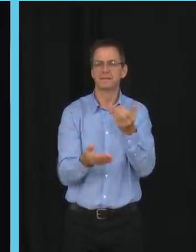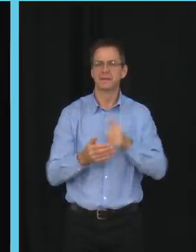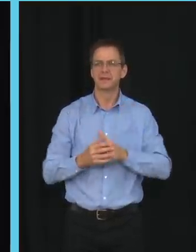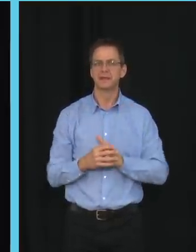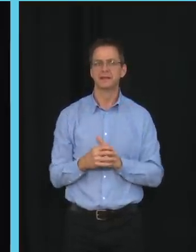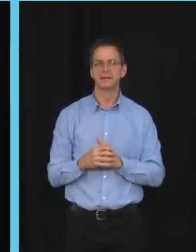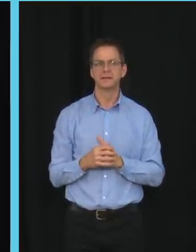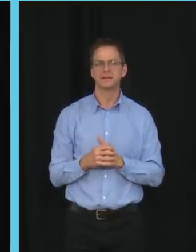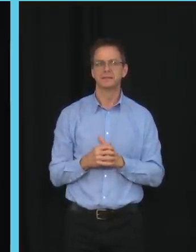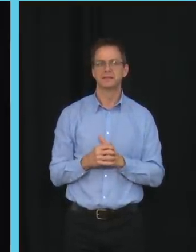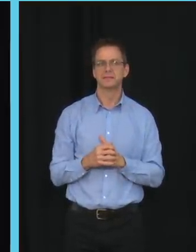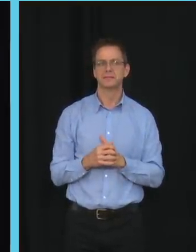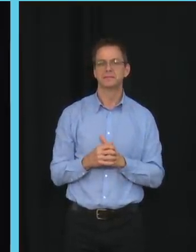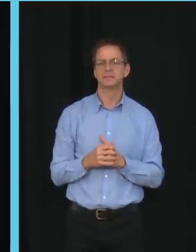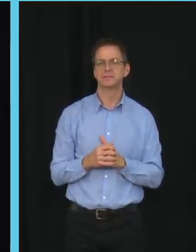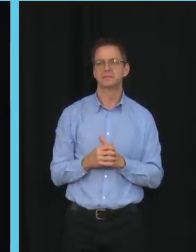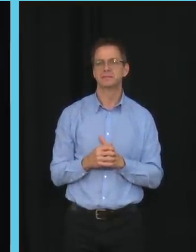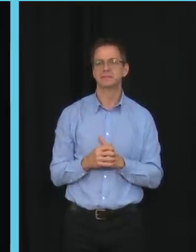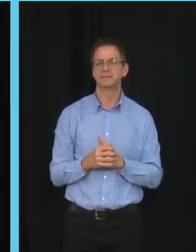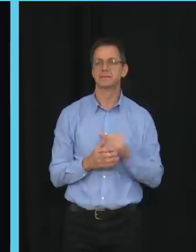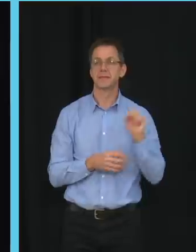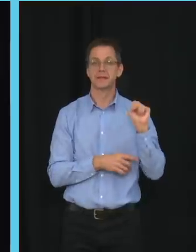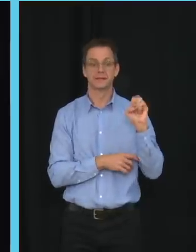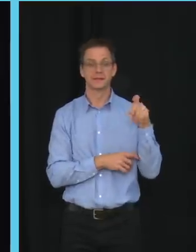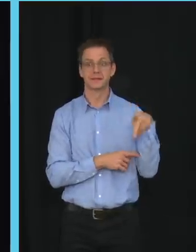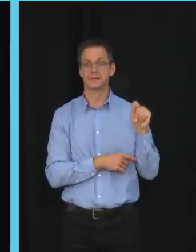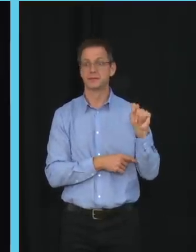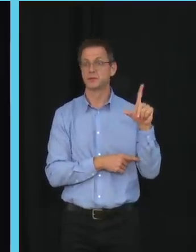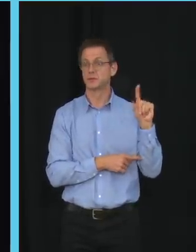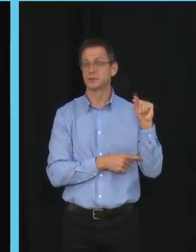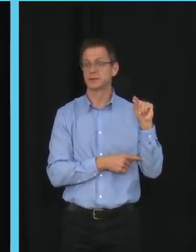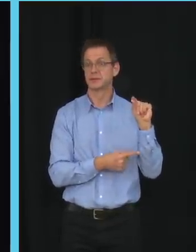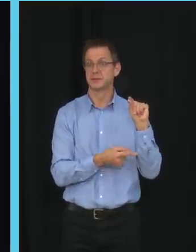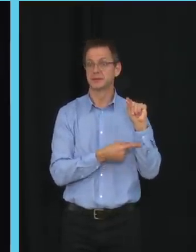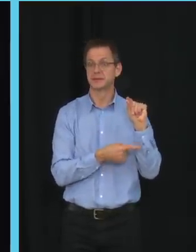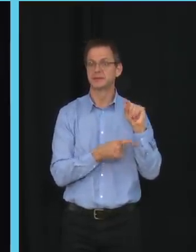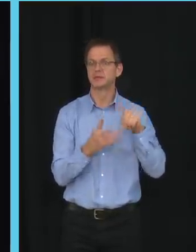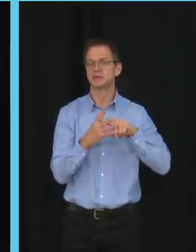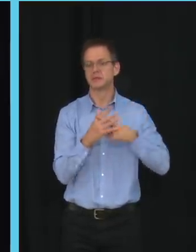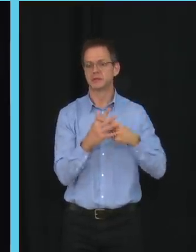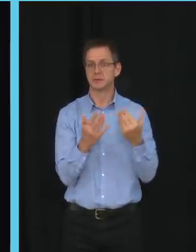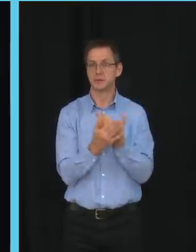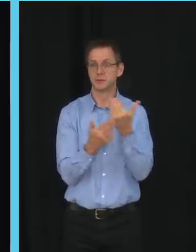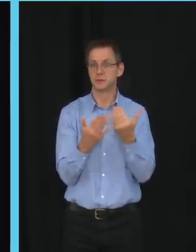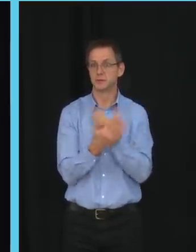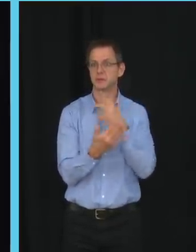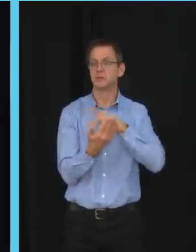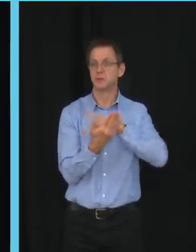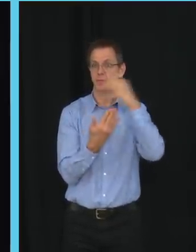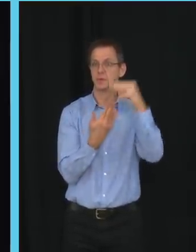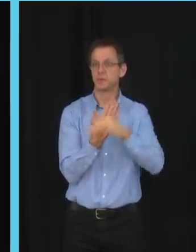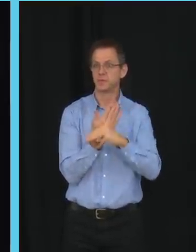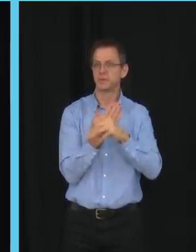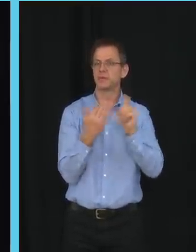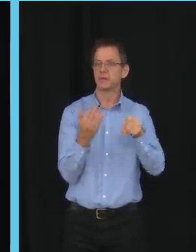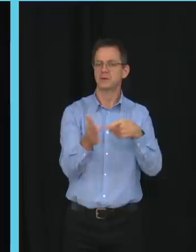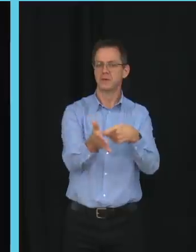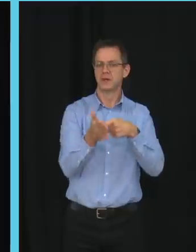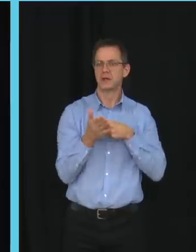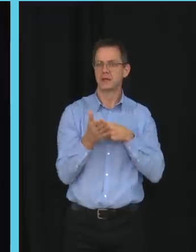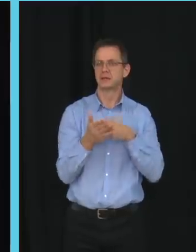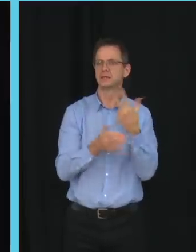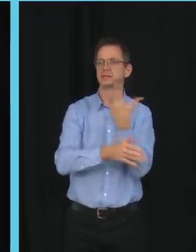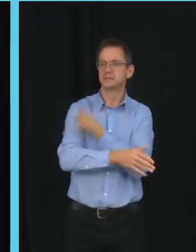we launched it on September 20th, it was about ensuring Albertans who choose to protect themselves and others can safely do as many